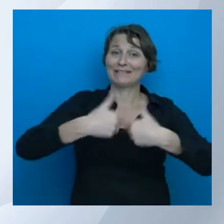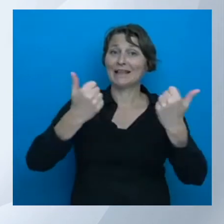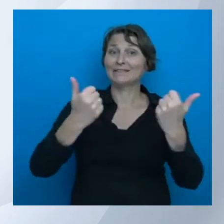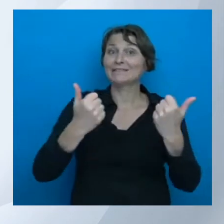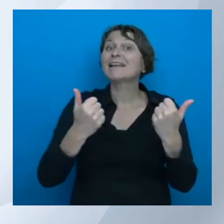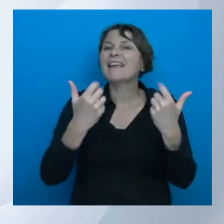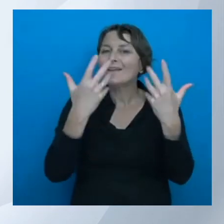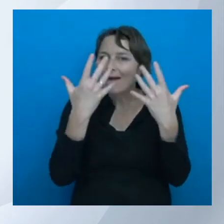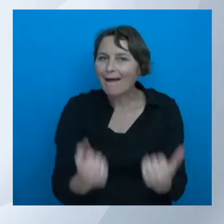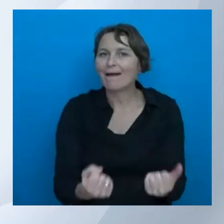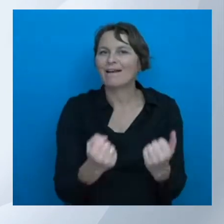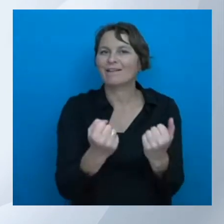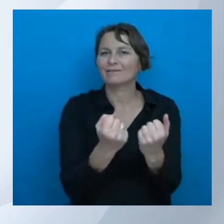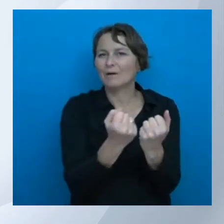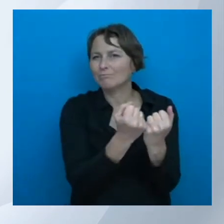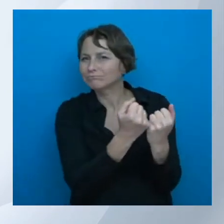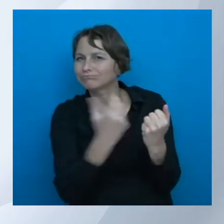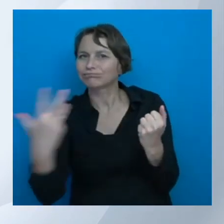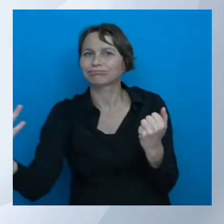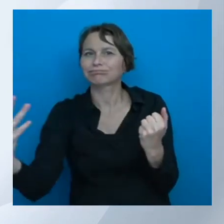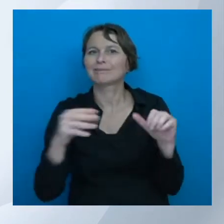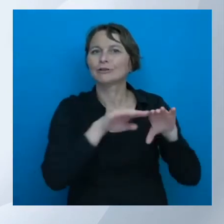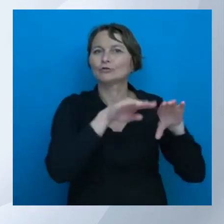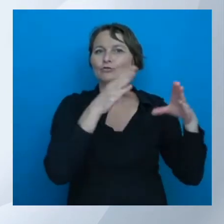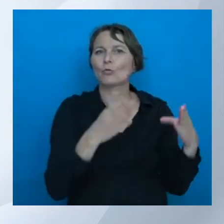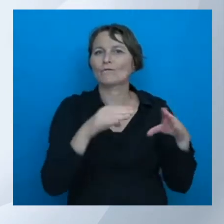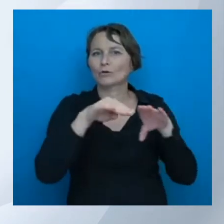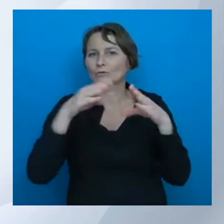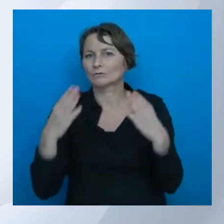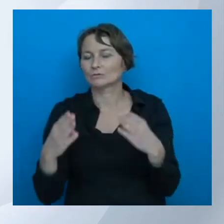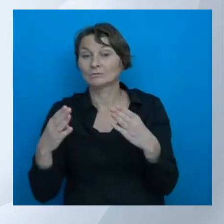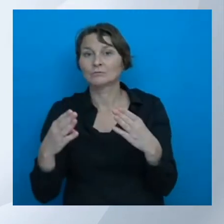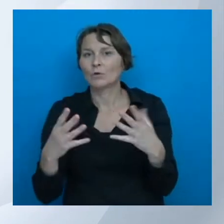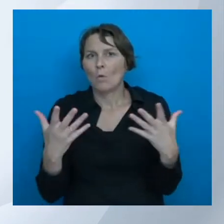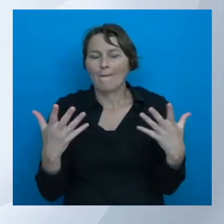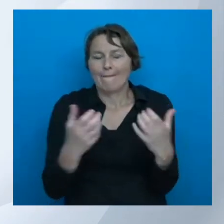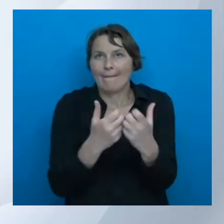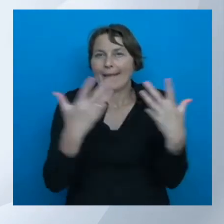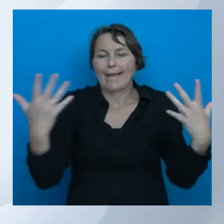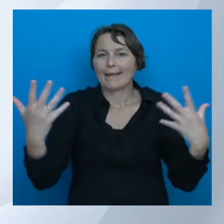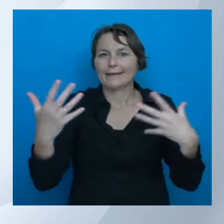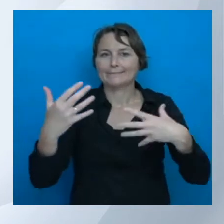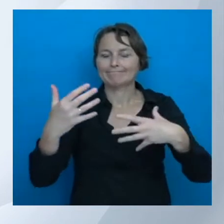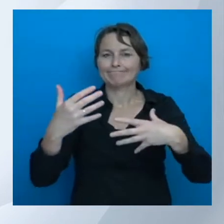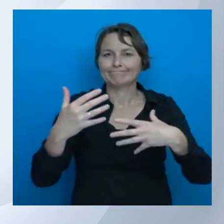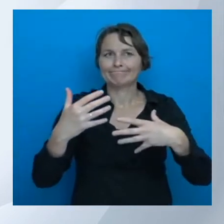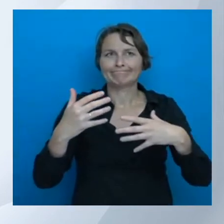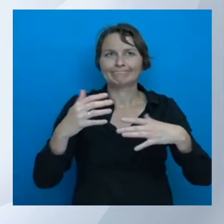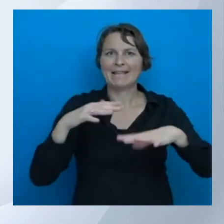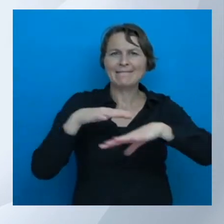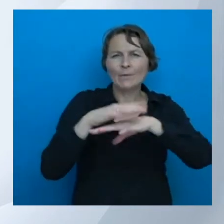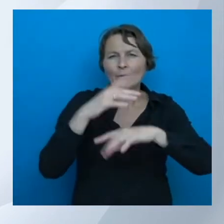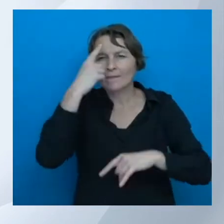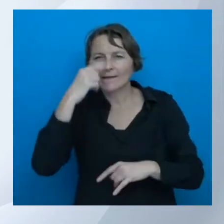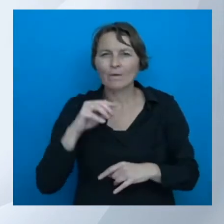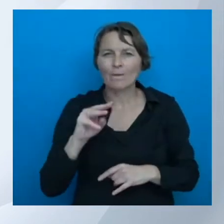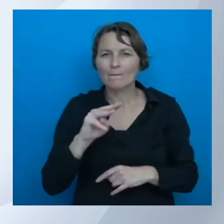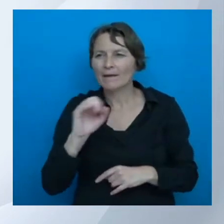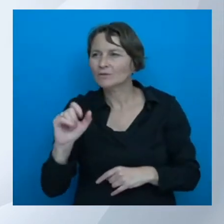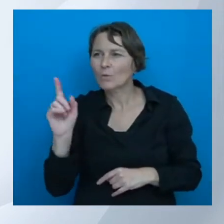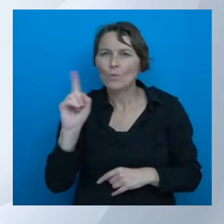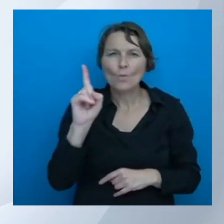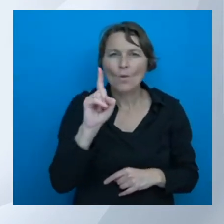means at any point of presence in the network, Microsoft can work out what's the quickest way, the closest server to get